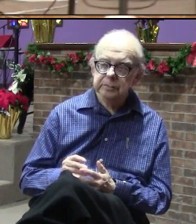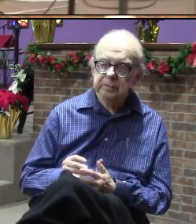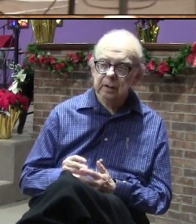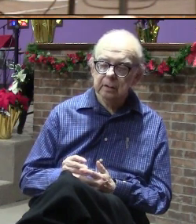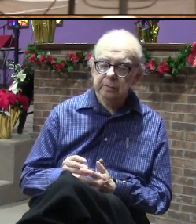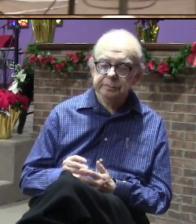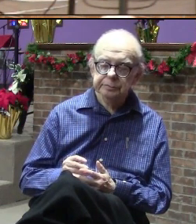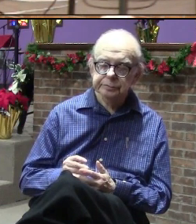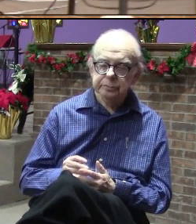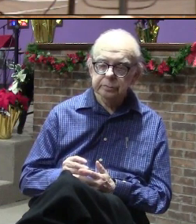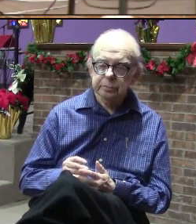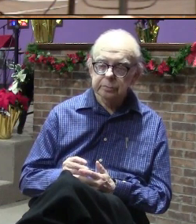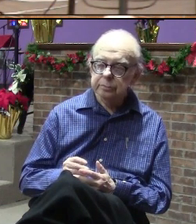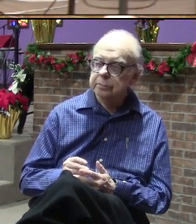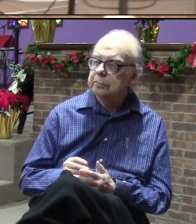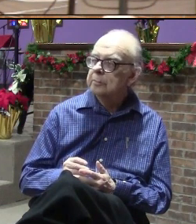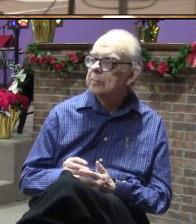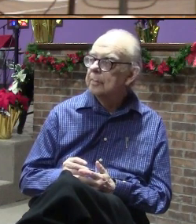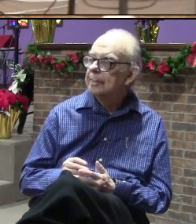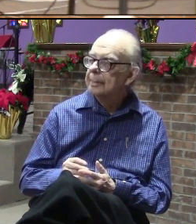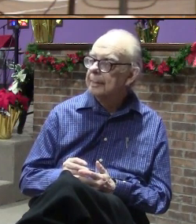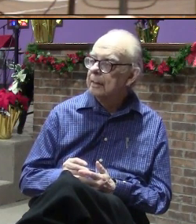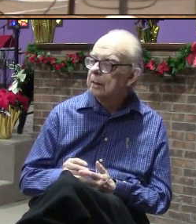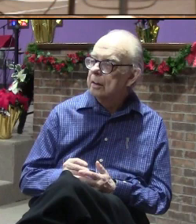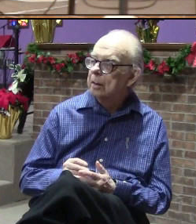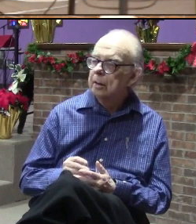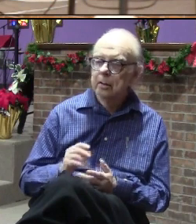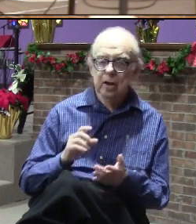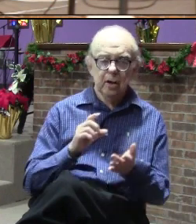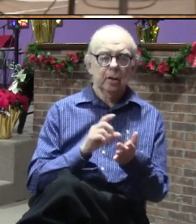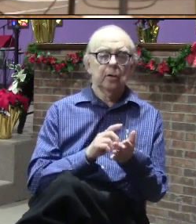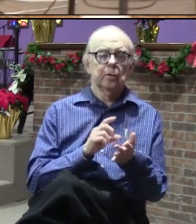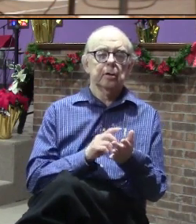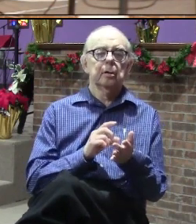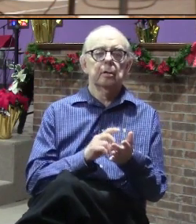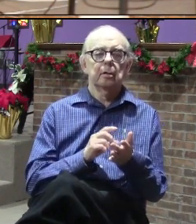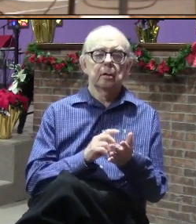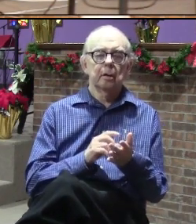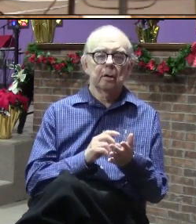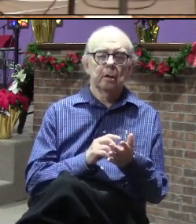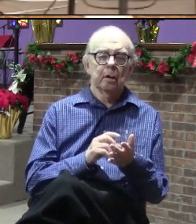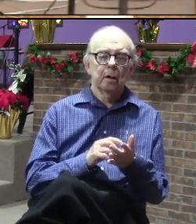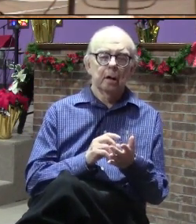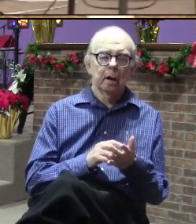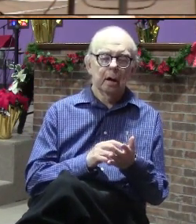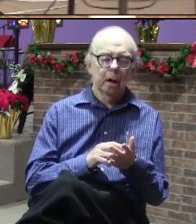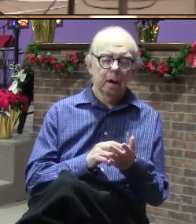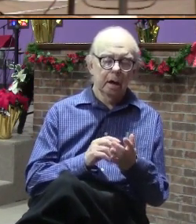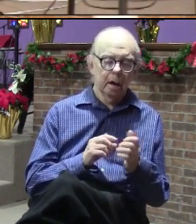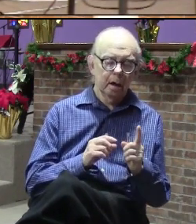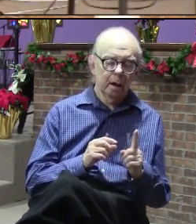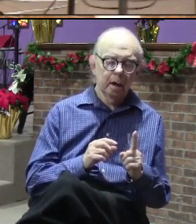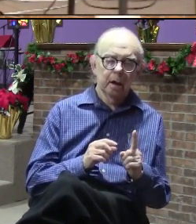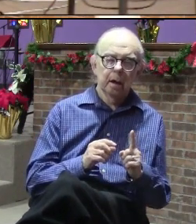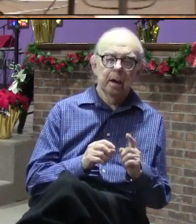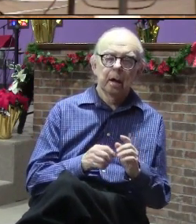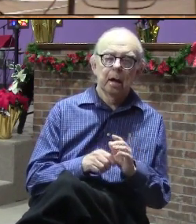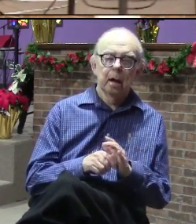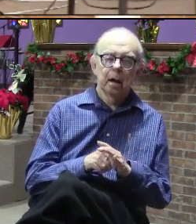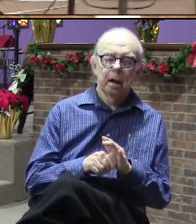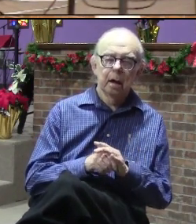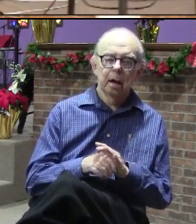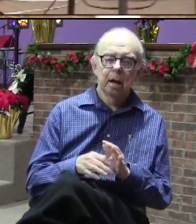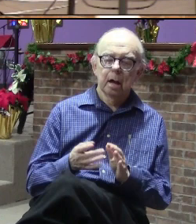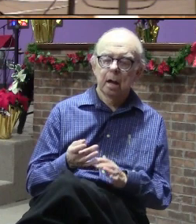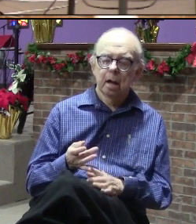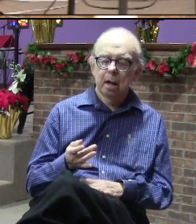Go down, if you would, to Luke, the next one, Luke 1, 18 and 20, and then